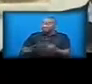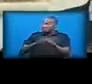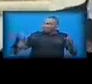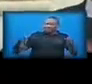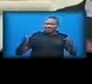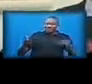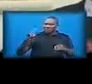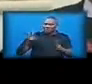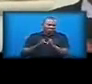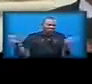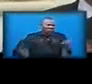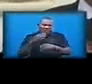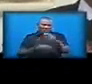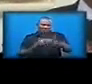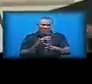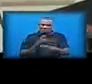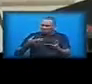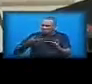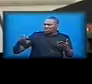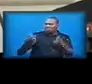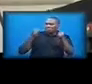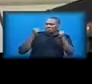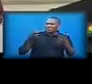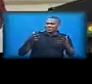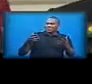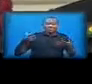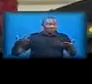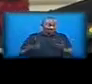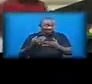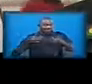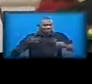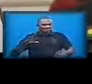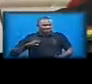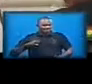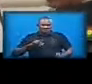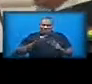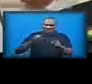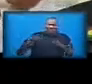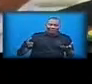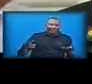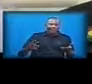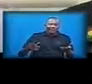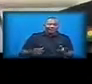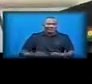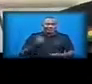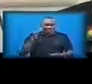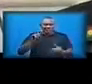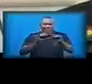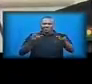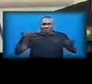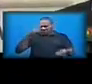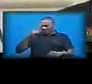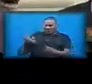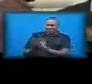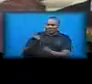of the biggest in the world. You have very good resources. This is a quite new market, and I feel really comfortable, and I think something is going to happen in the